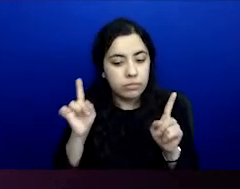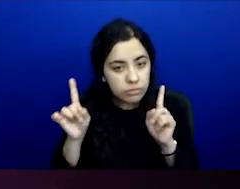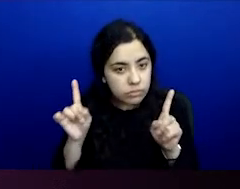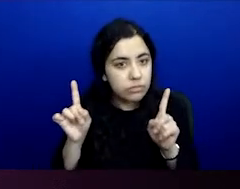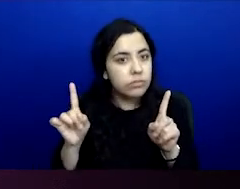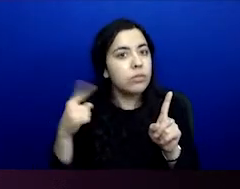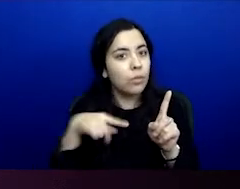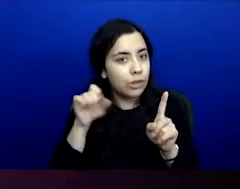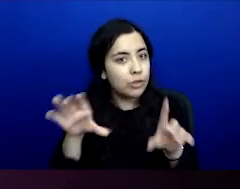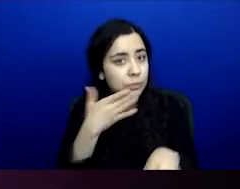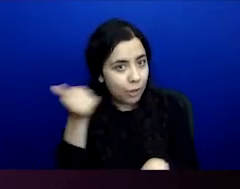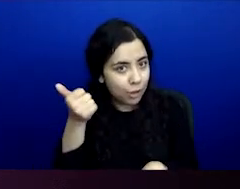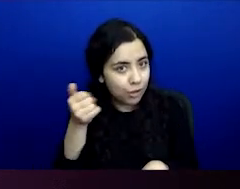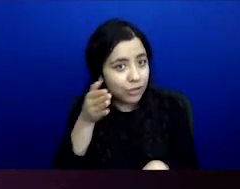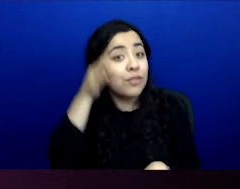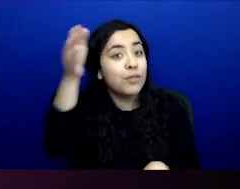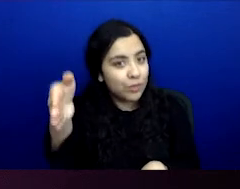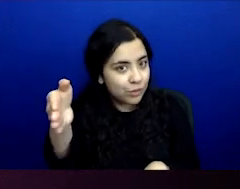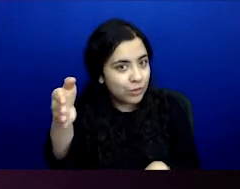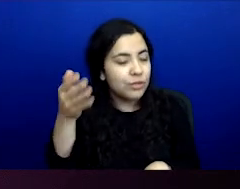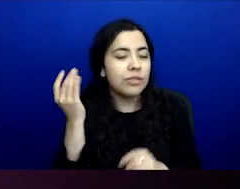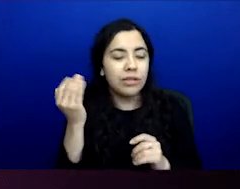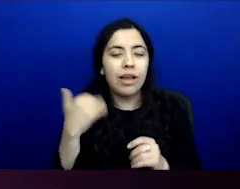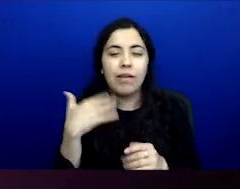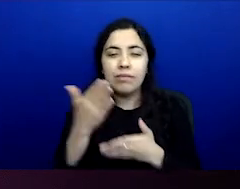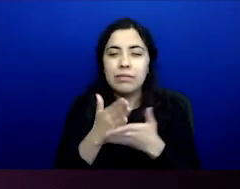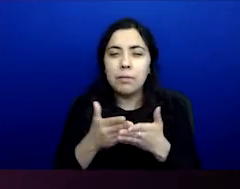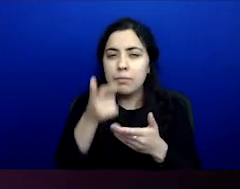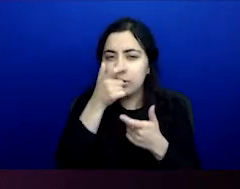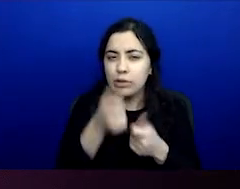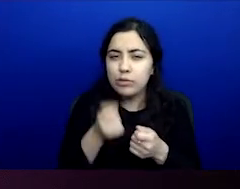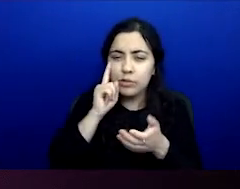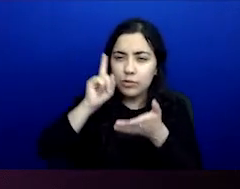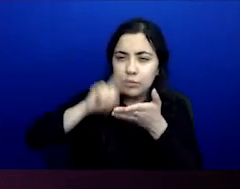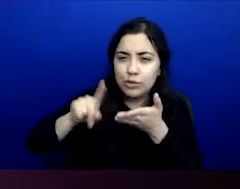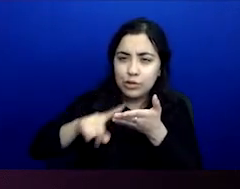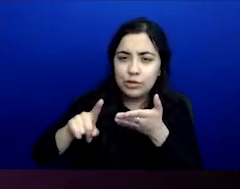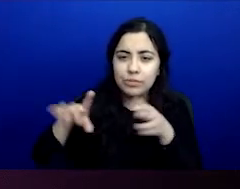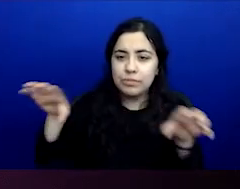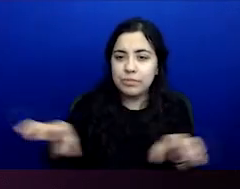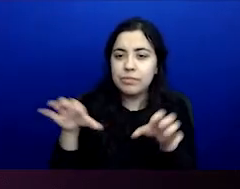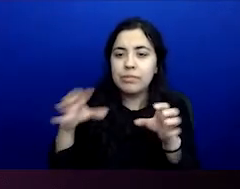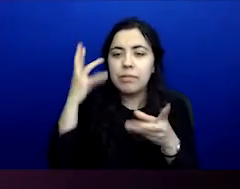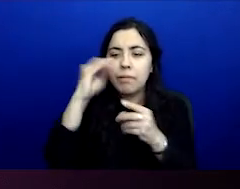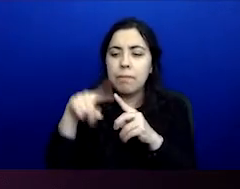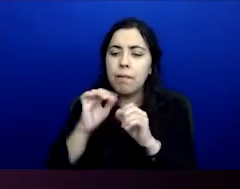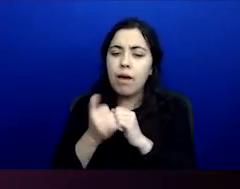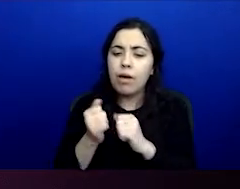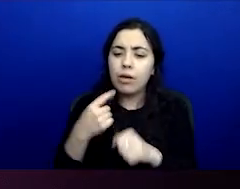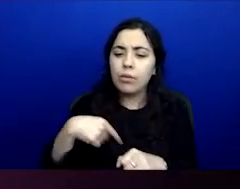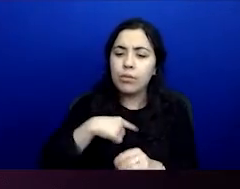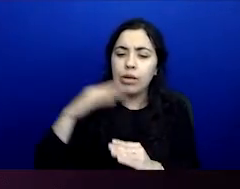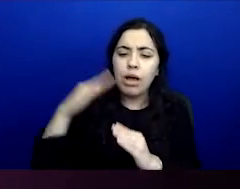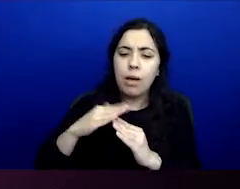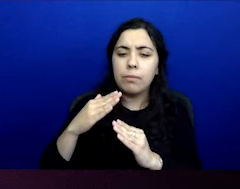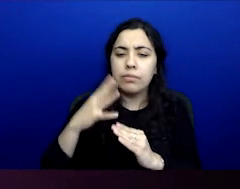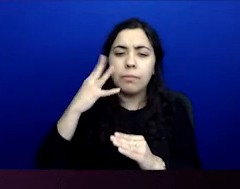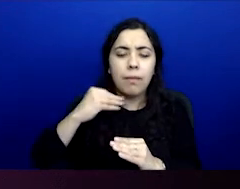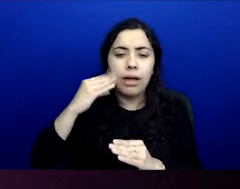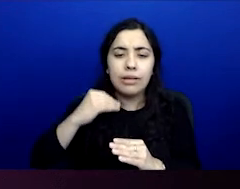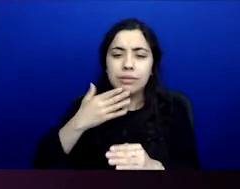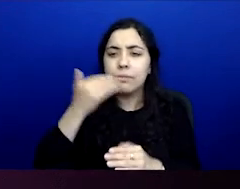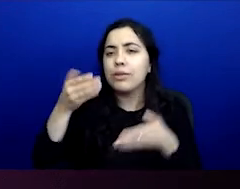better in the future. And there's some interesting research being done here to think about how we can optimize this in the best